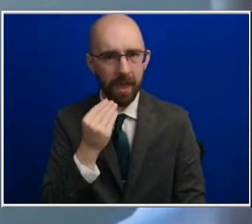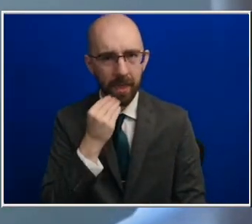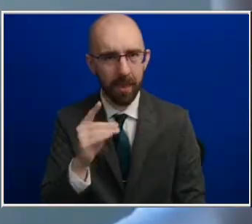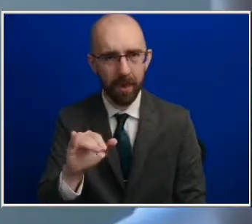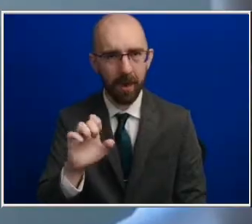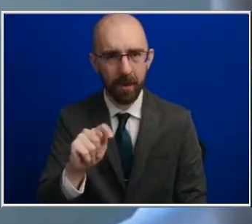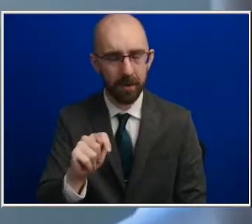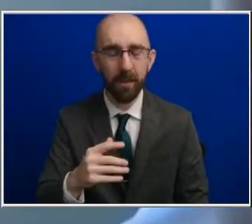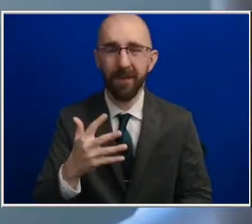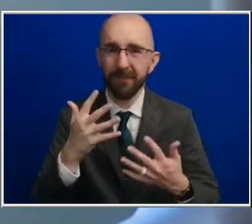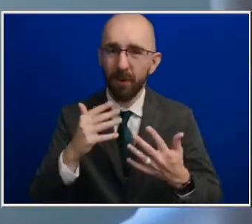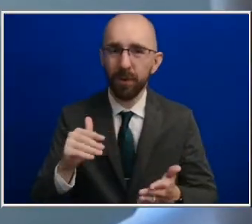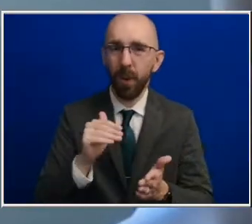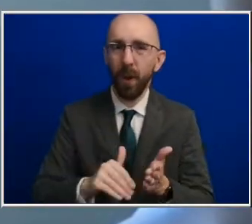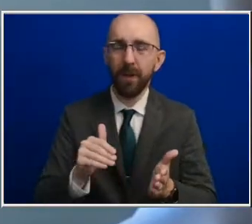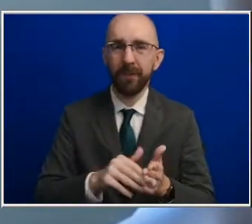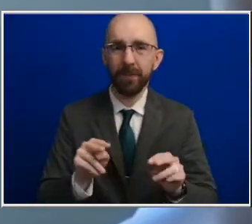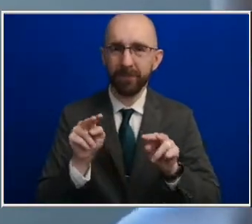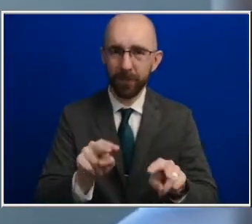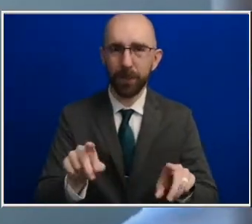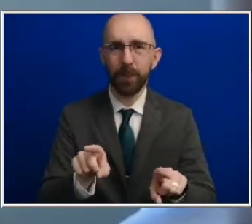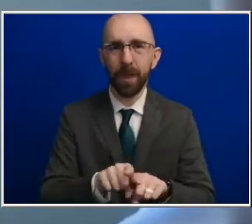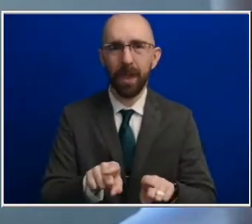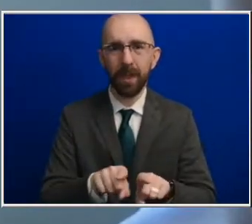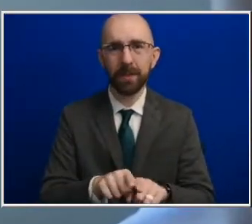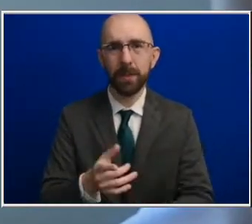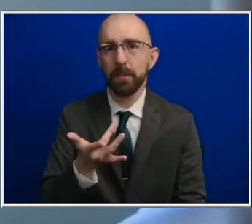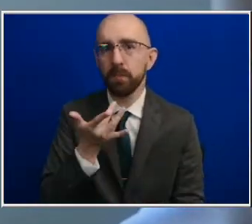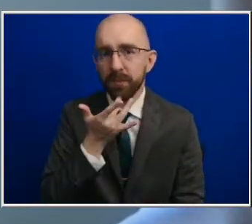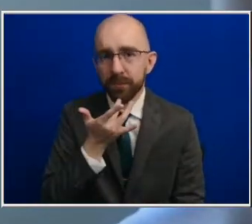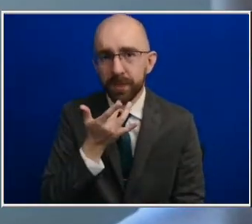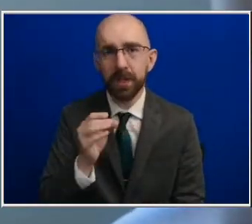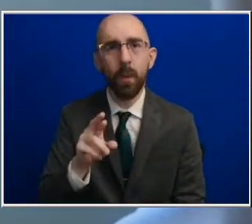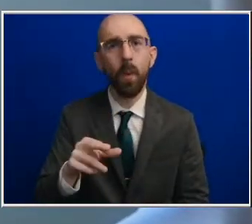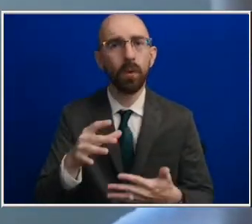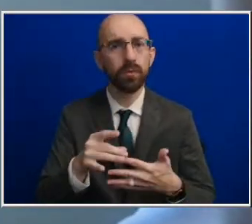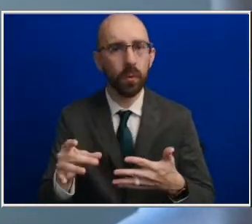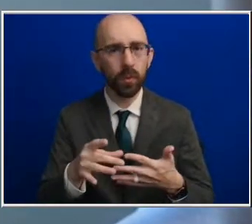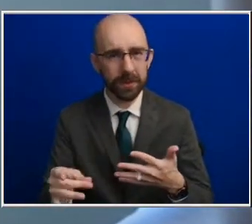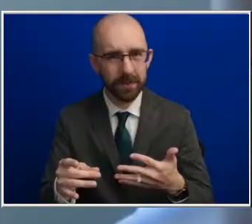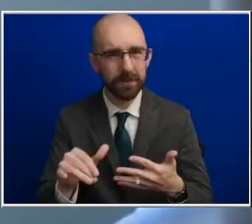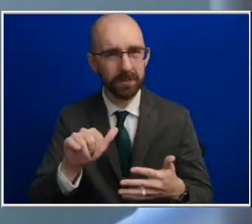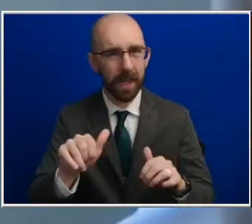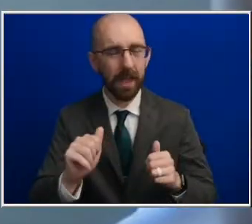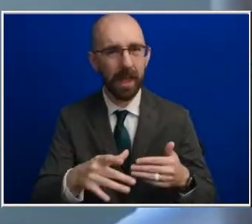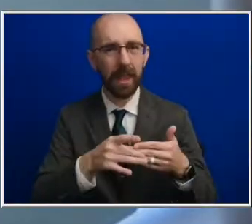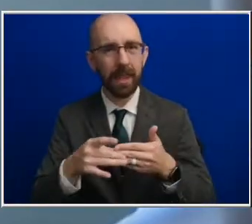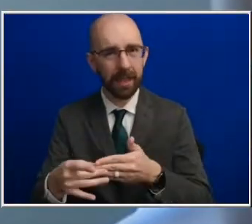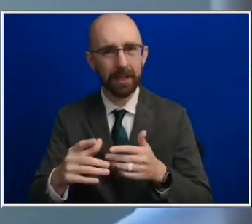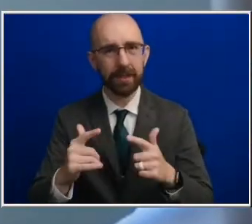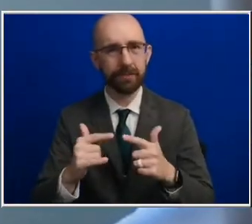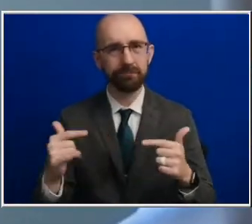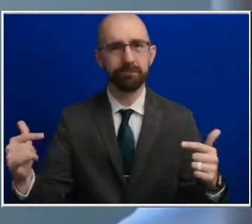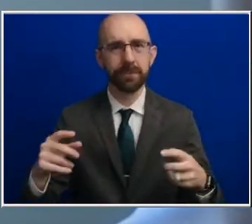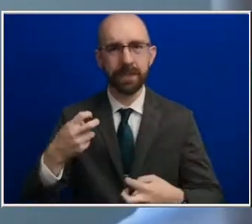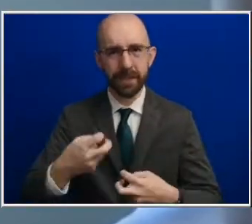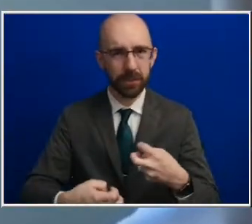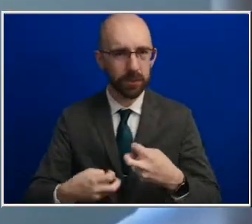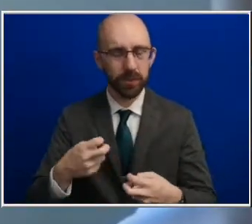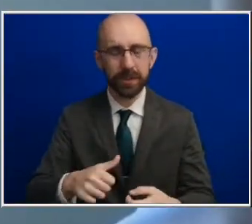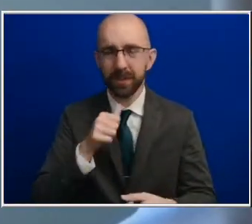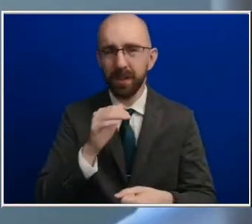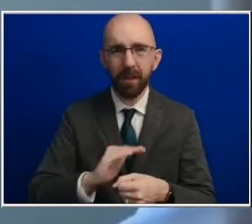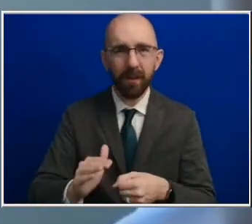Unfortunately, it's often viewed as a preference or a choice, and that can lead to a range of issues from